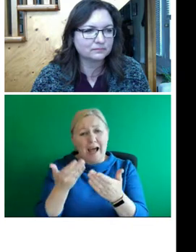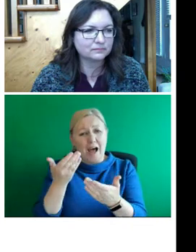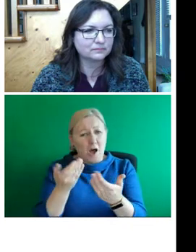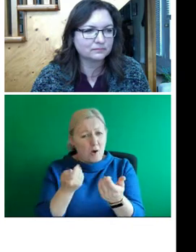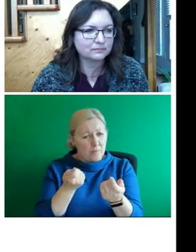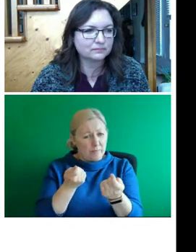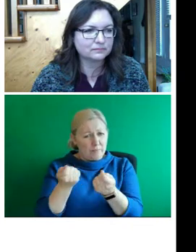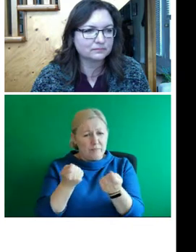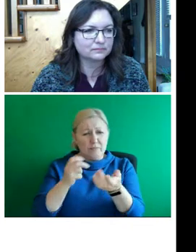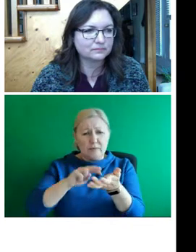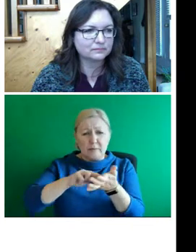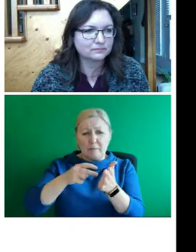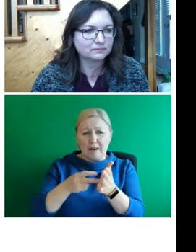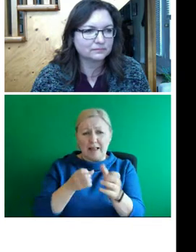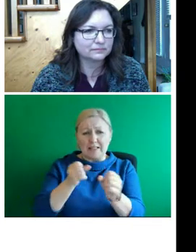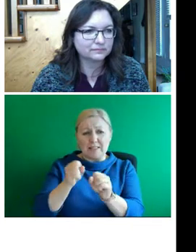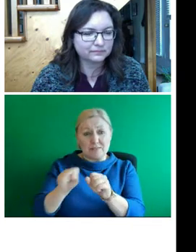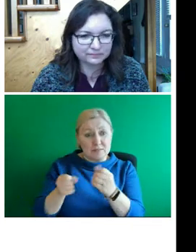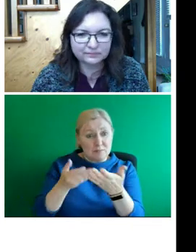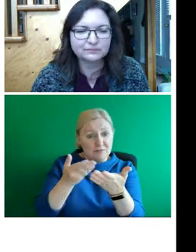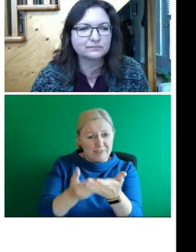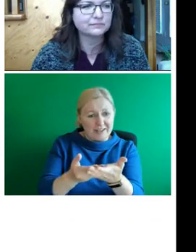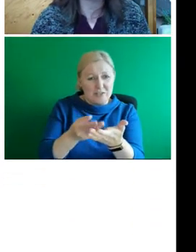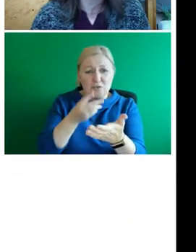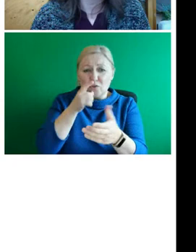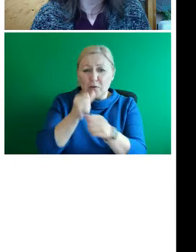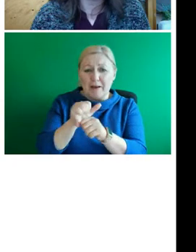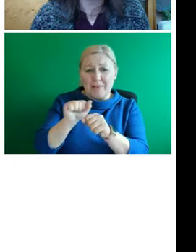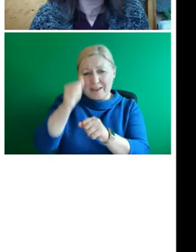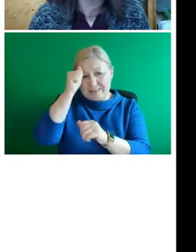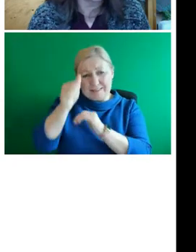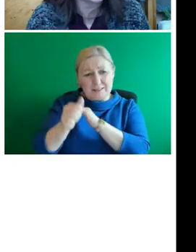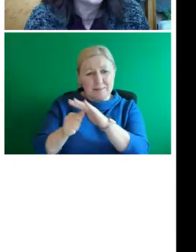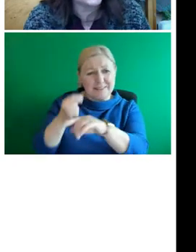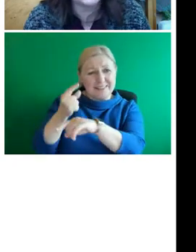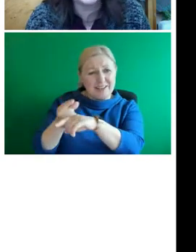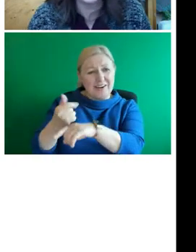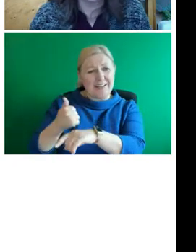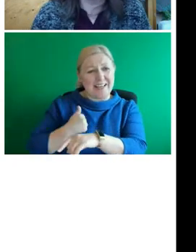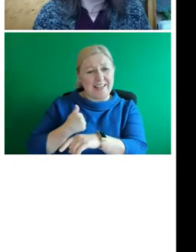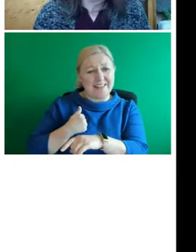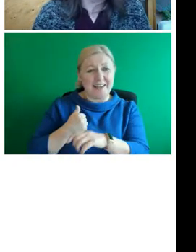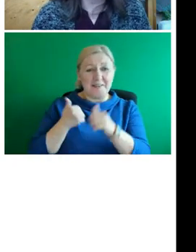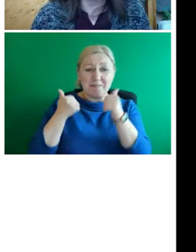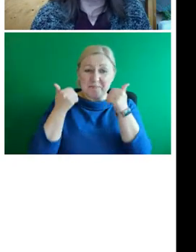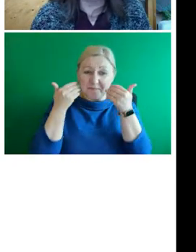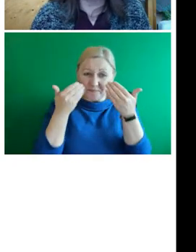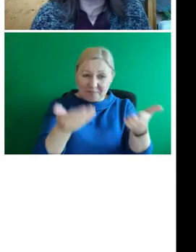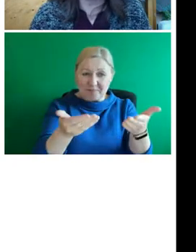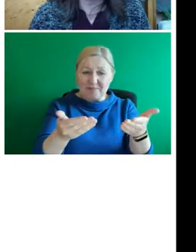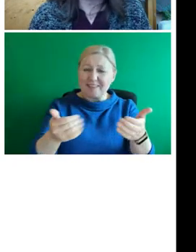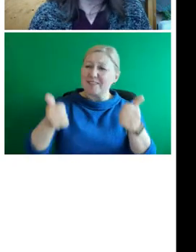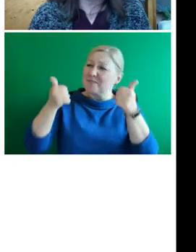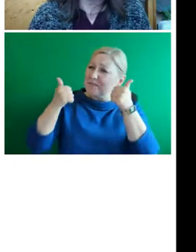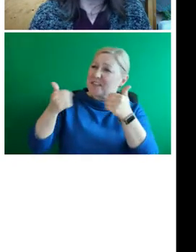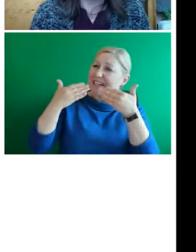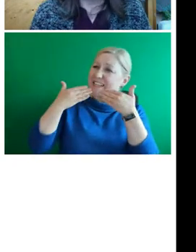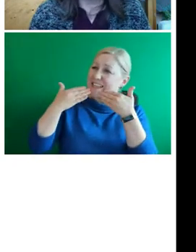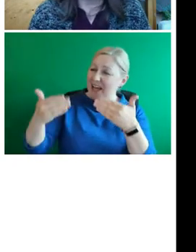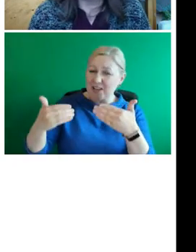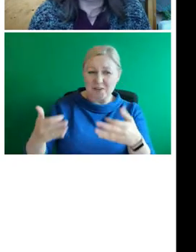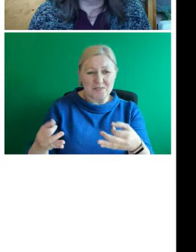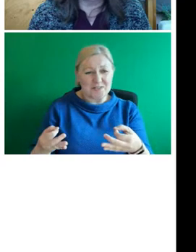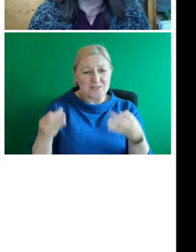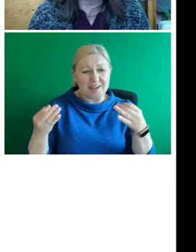the future, lessons from Canada. Over to you, Julie. Oh, thanks very much, Fiona, and great to be here.